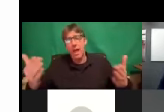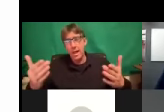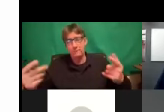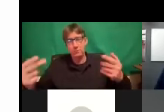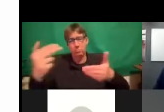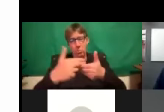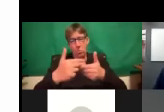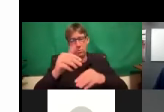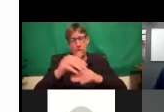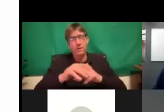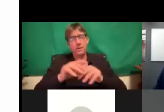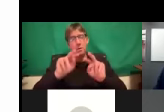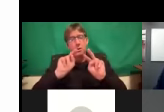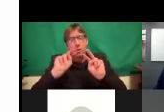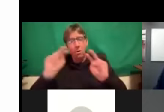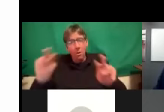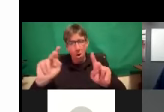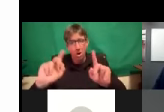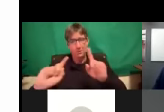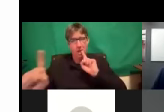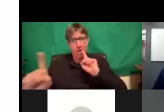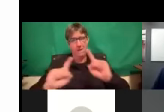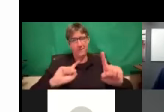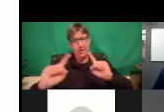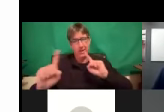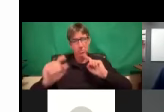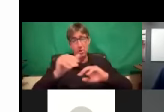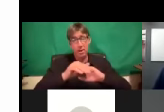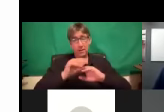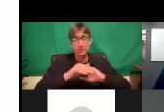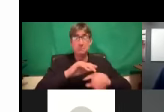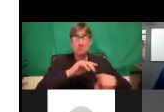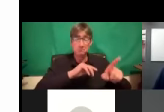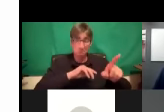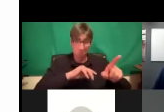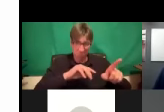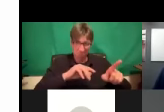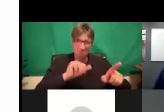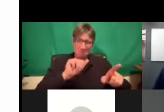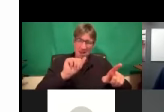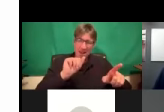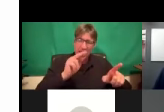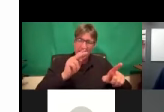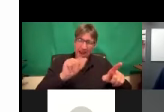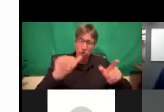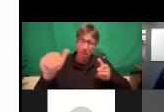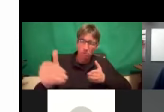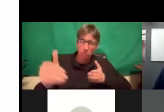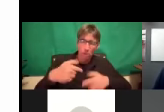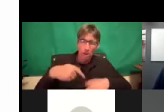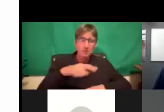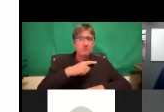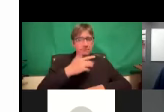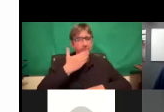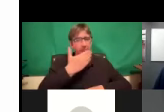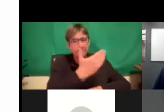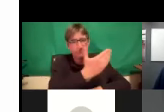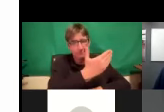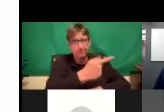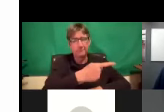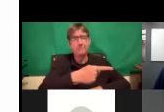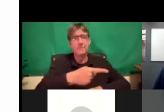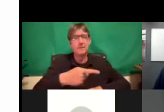we'll be giving a hopefully short presentation on both reminding everyone of the context of forging ahead